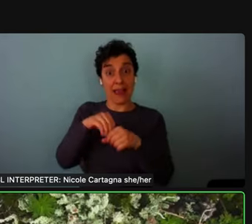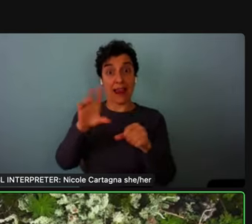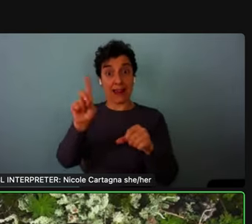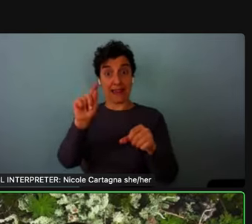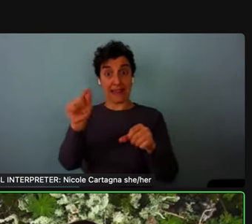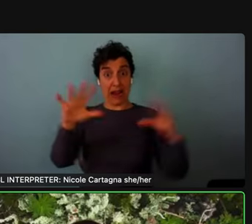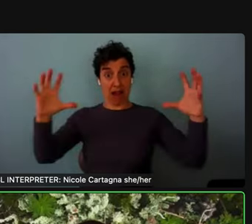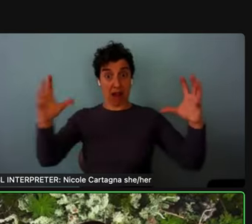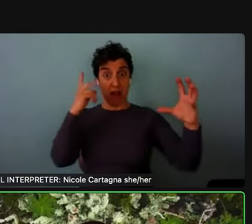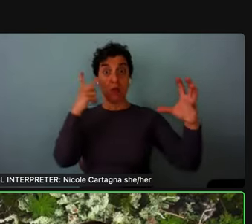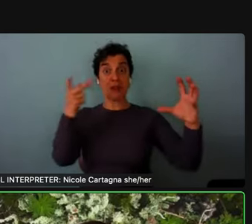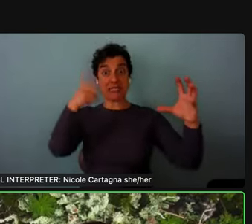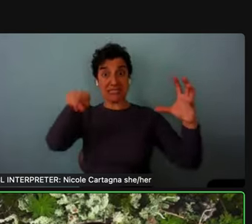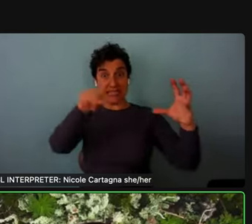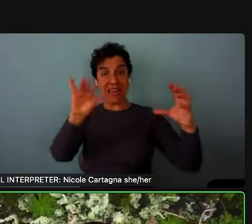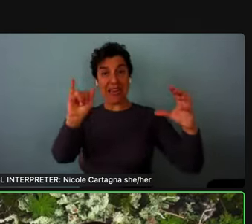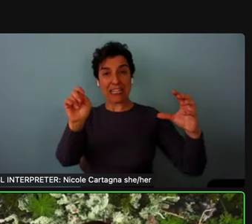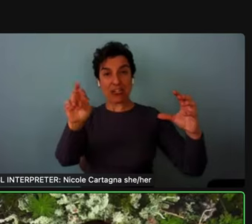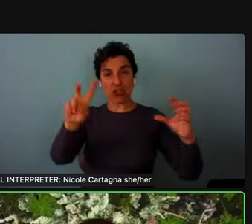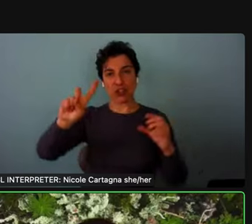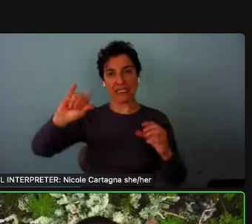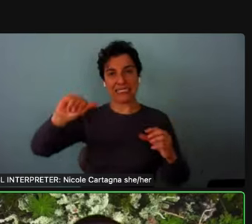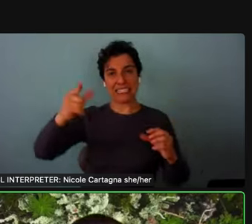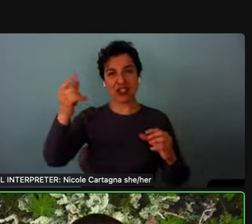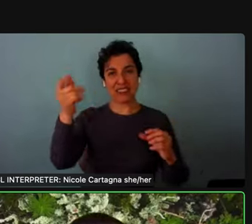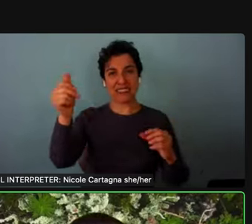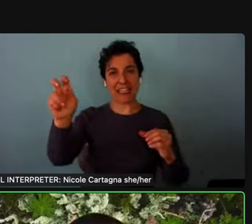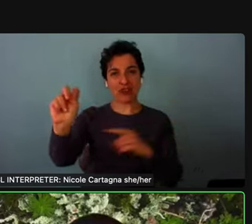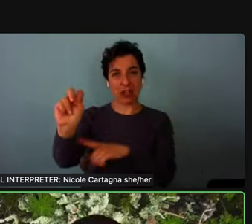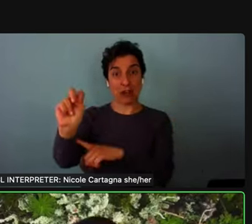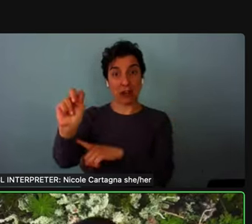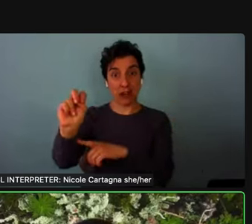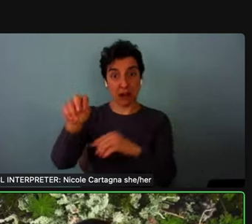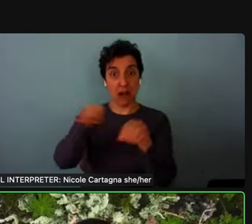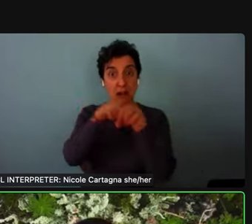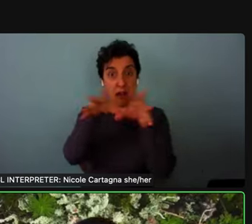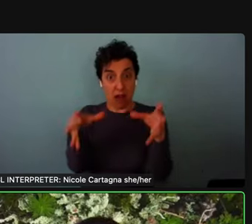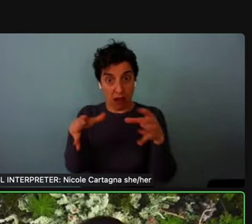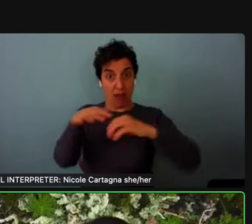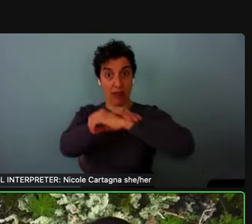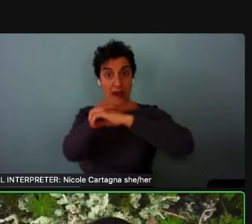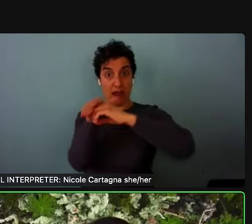this interdigitation of network components throughout the association cortex.